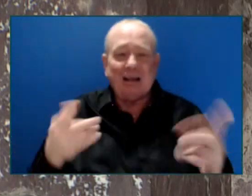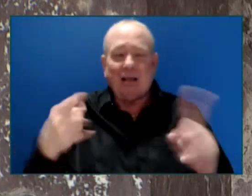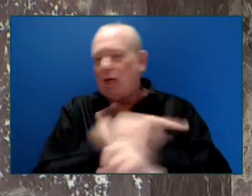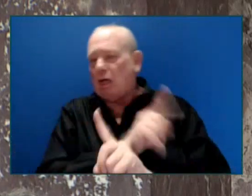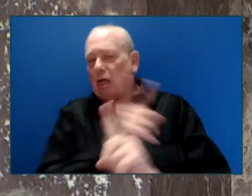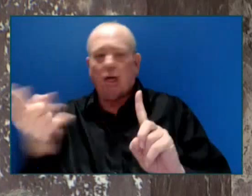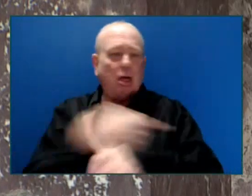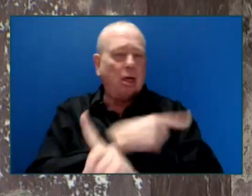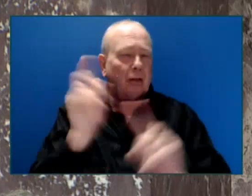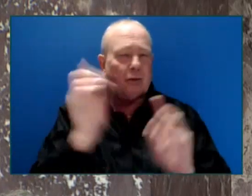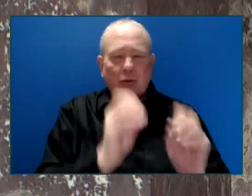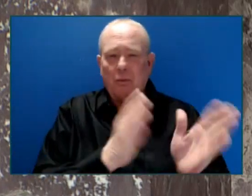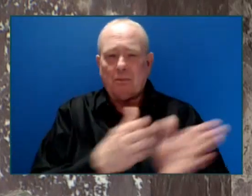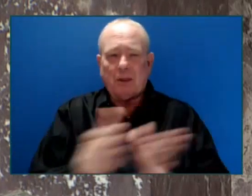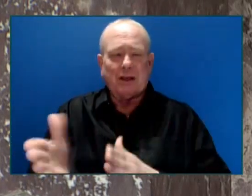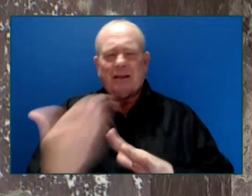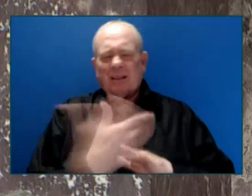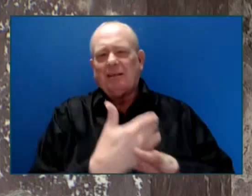Honourable Speaker,